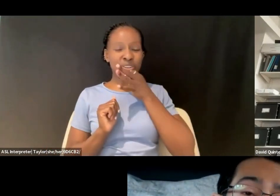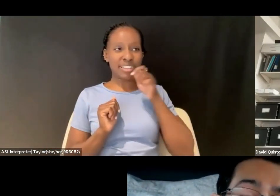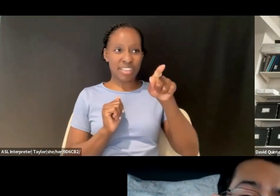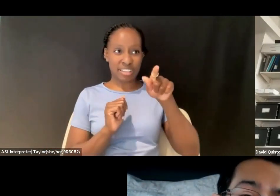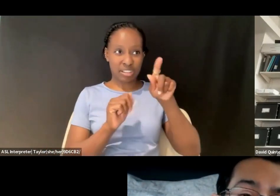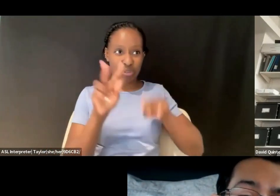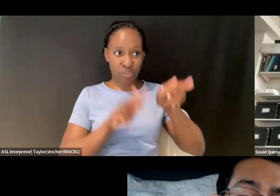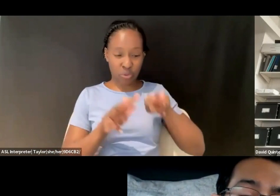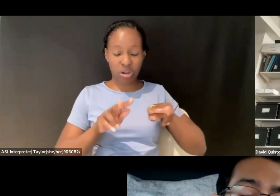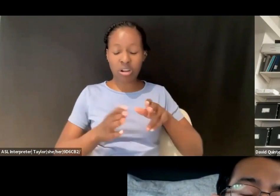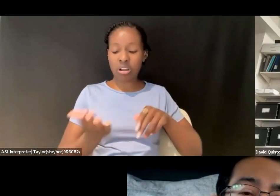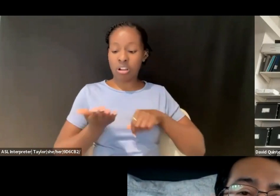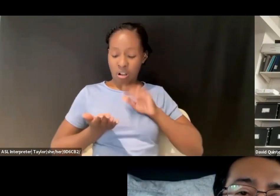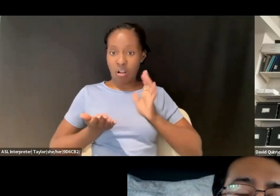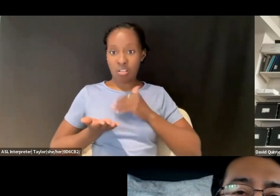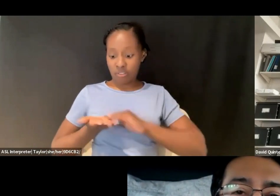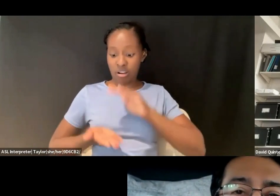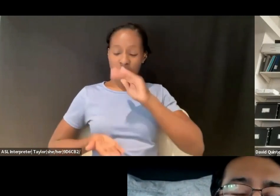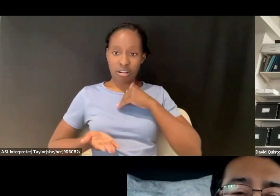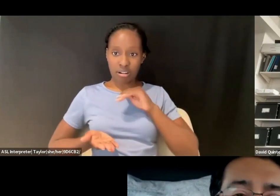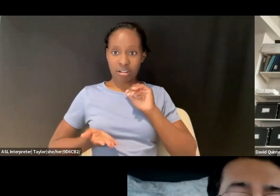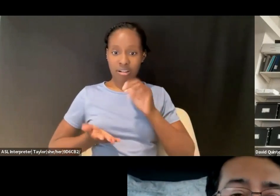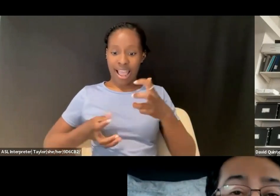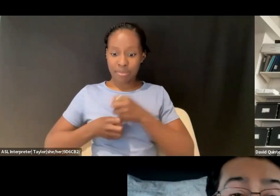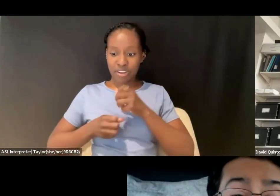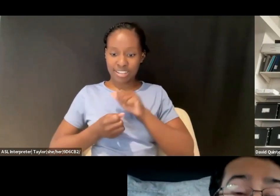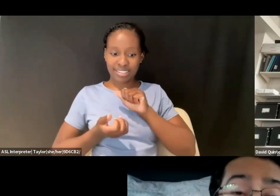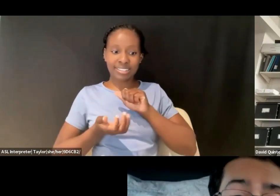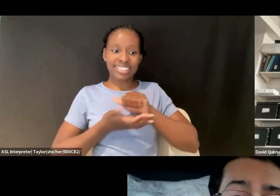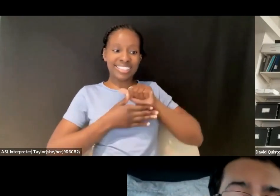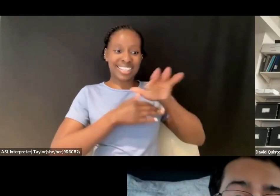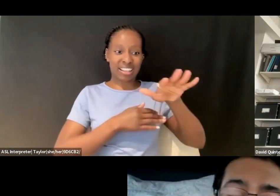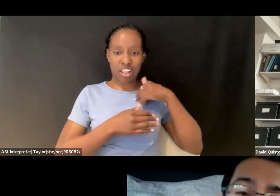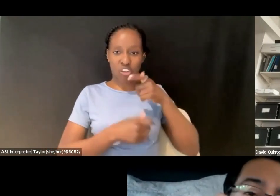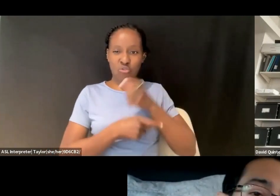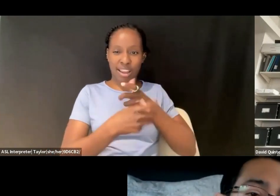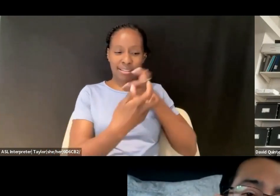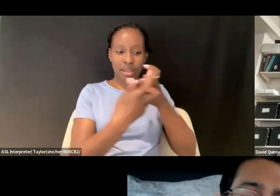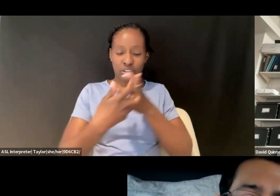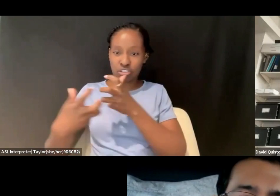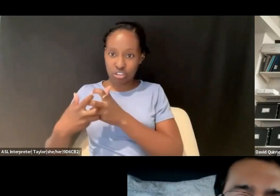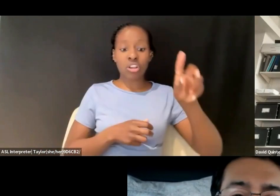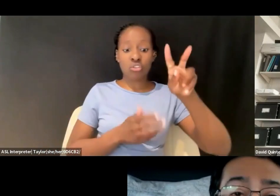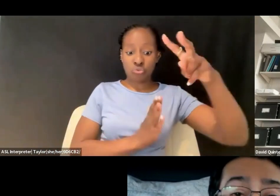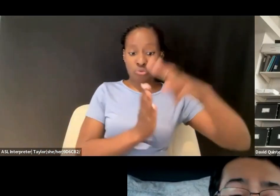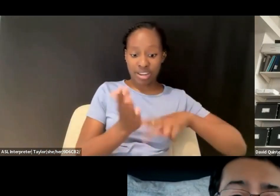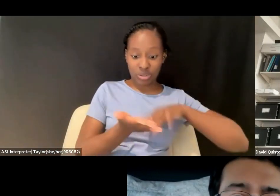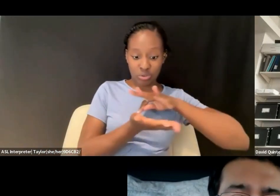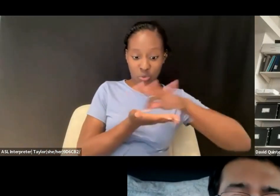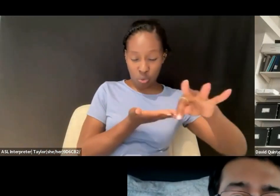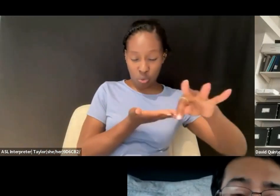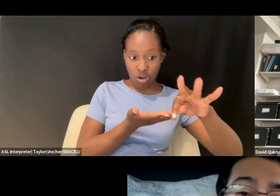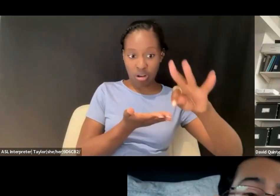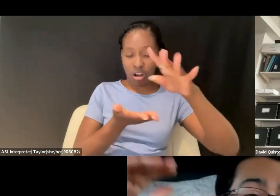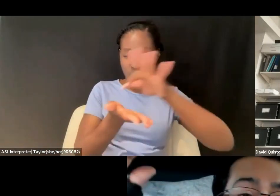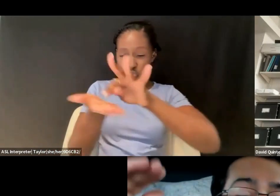matched to their expertise. They will then read them and score them and submit their scores back to